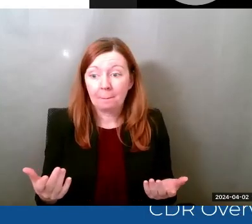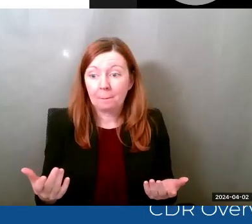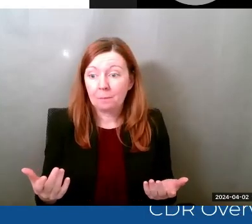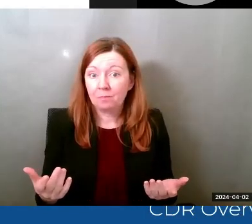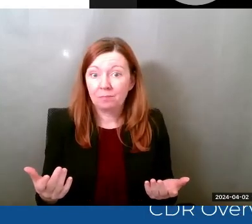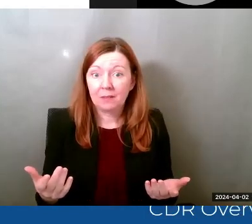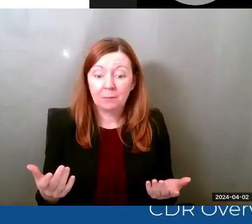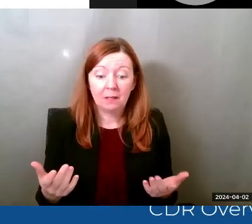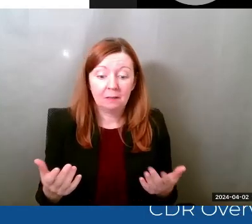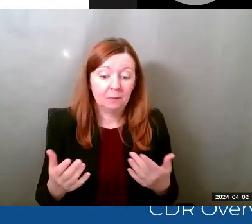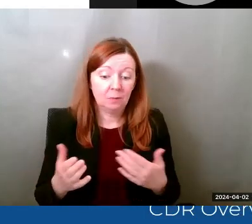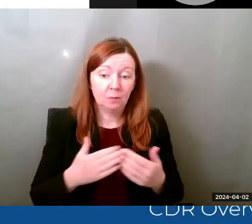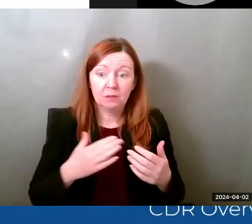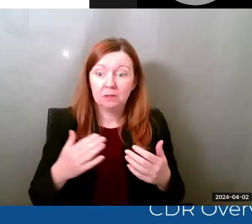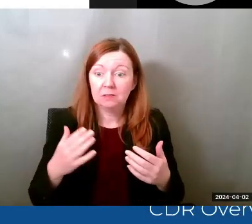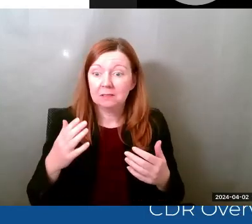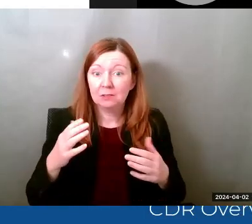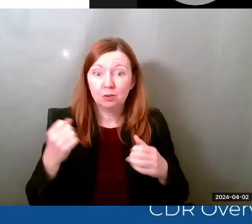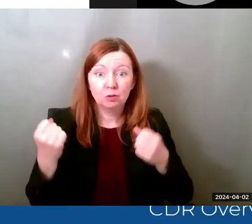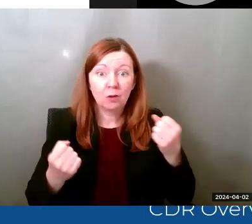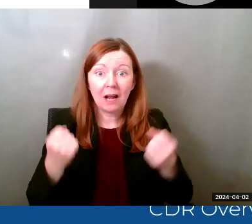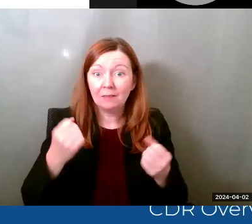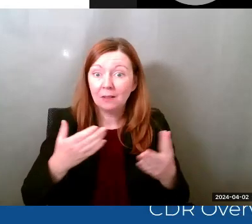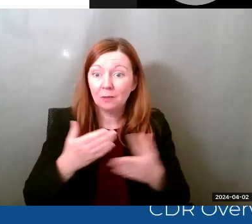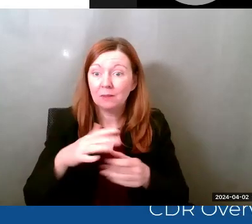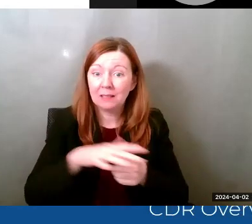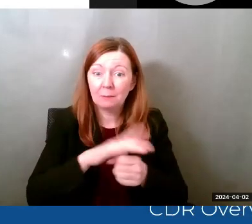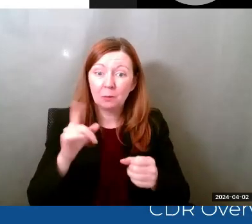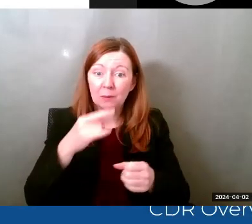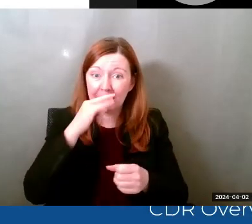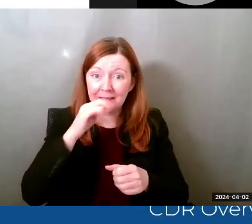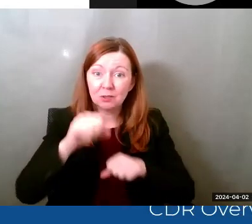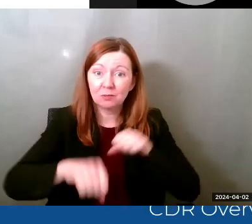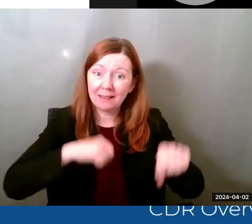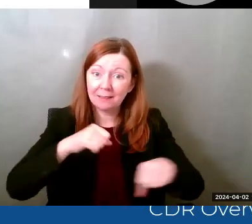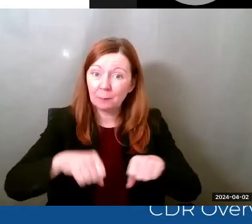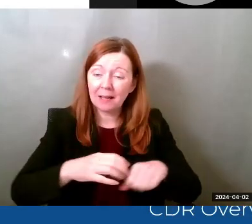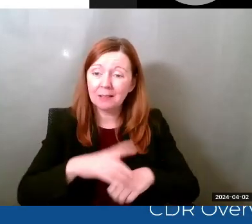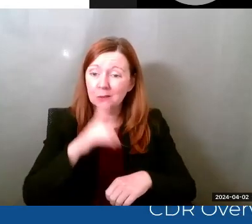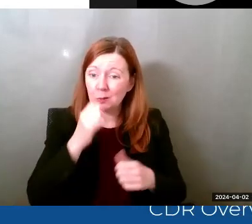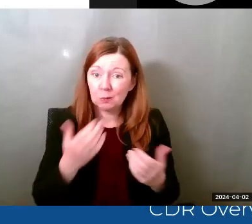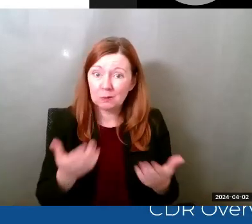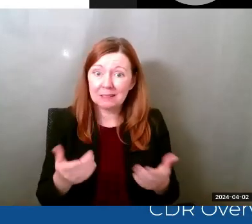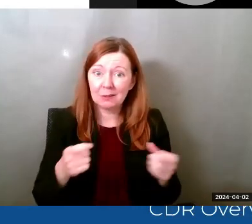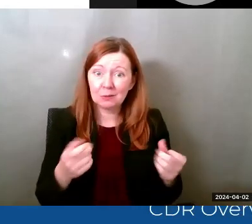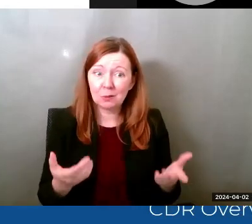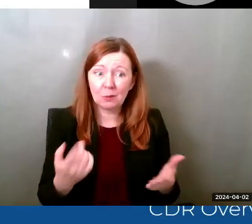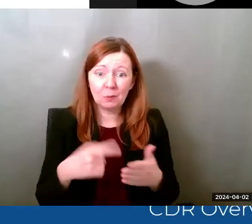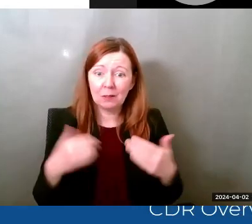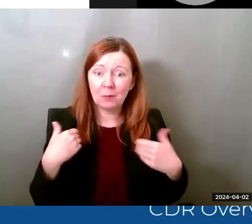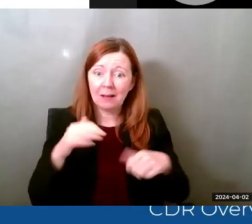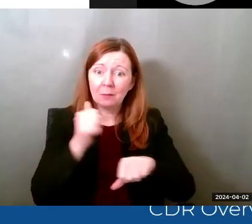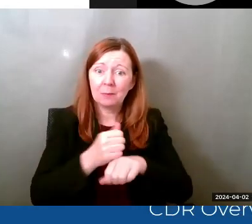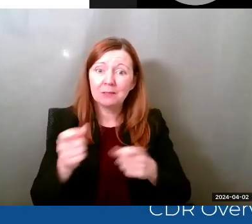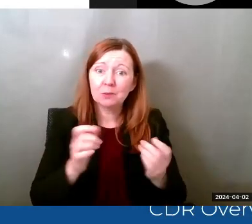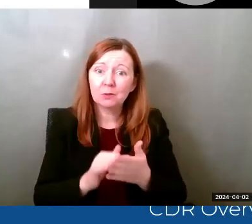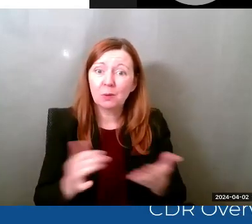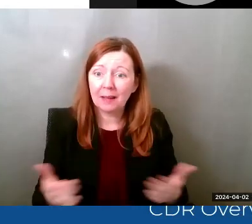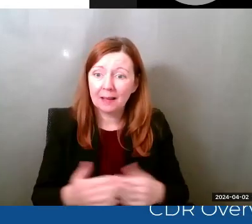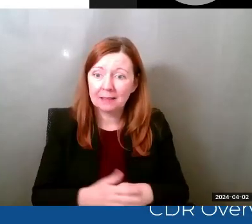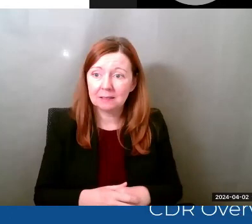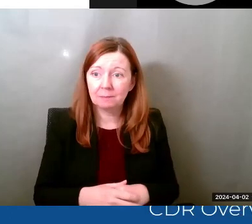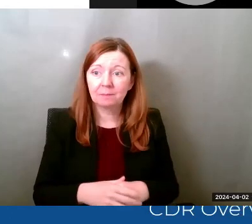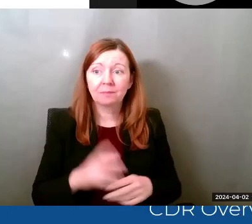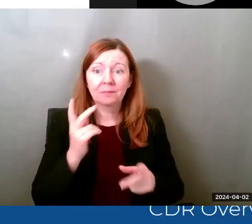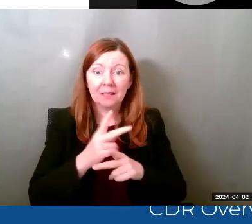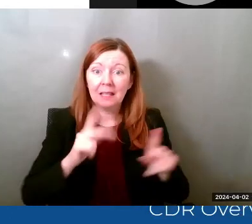light or whatever, driving through our neighborhoods where kids are riding their bikes and everything like that. And who's going to be there to control? What do you have in place to control that? Okay, to